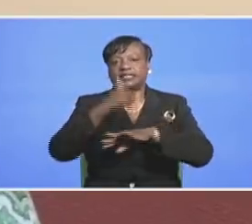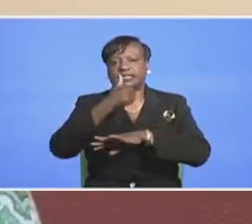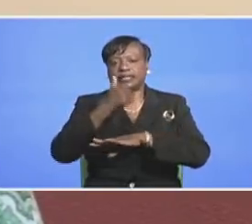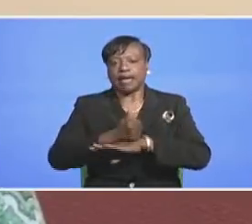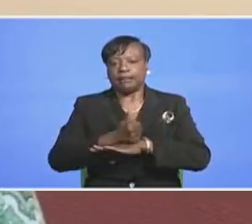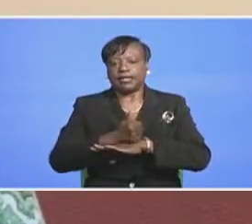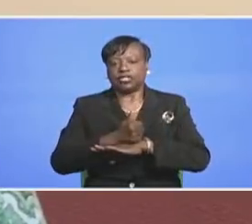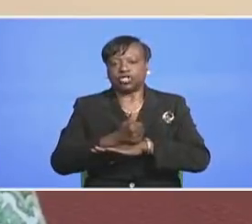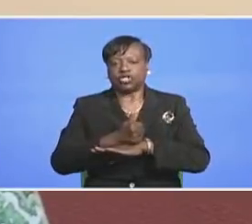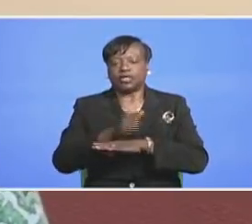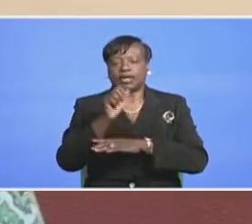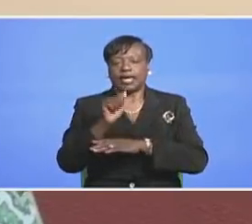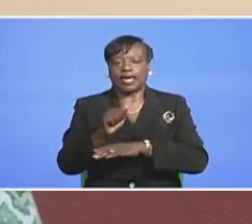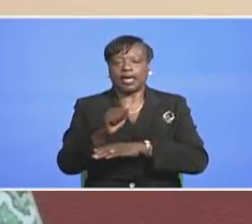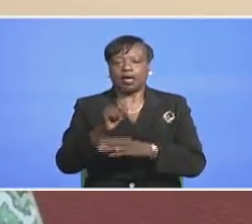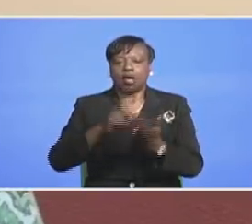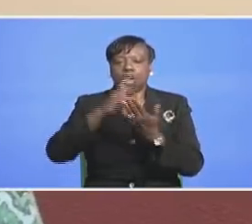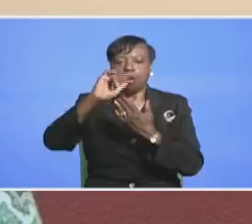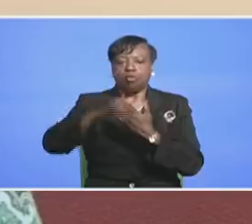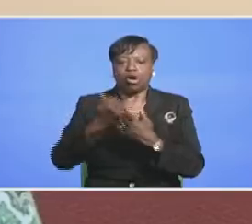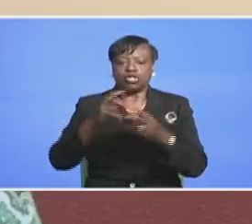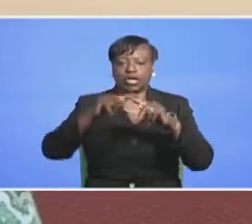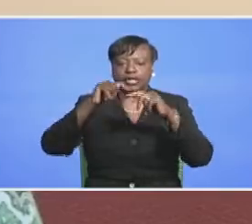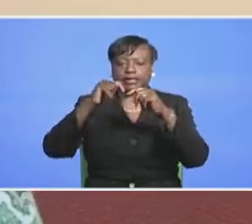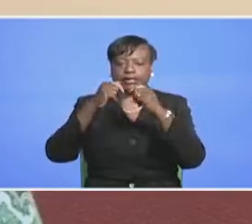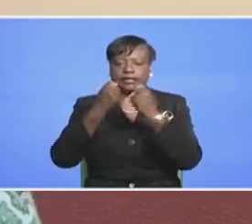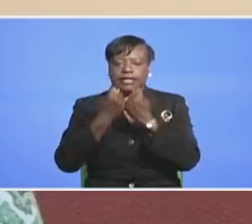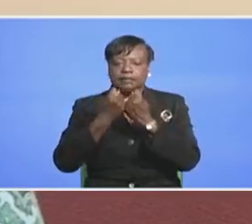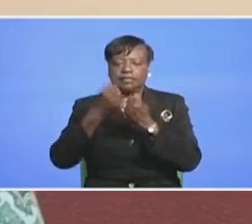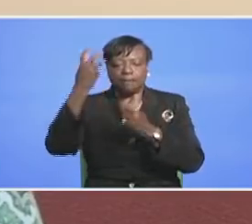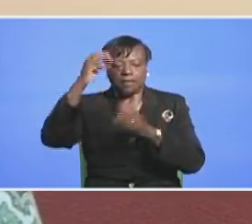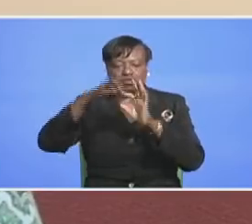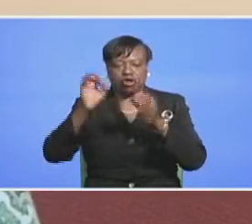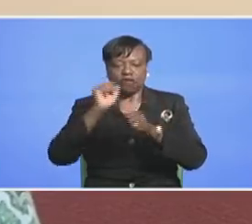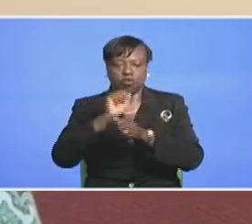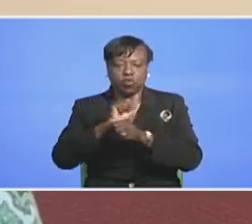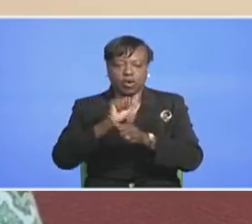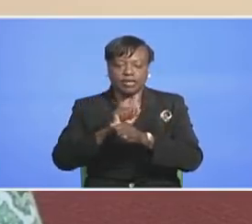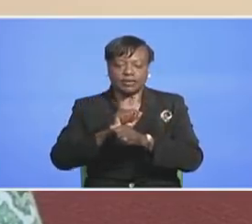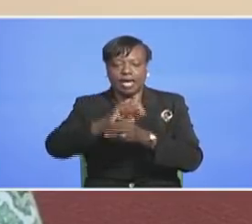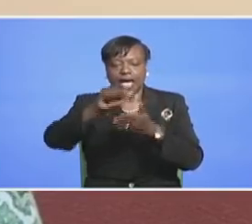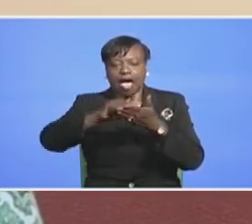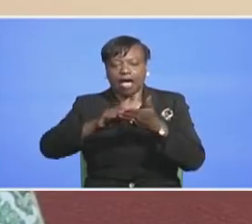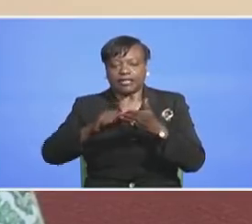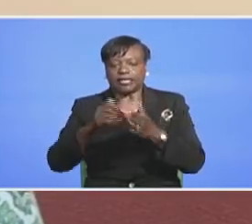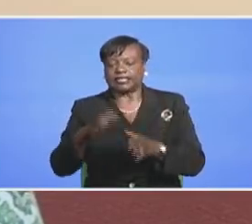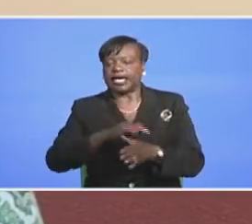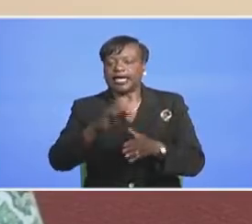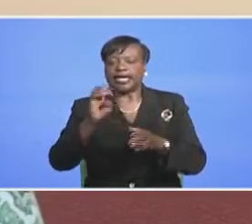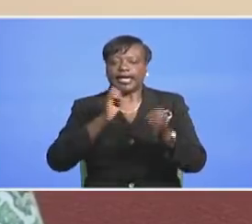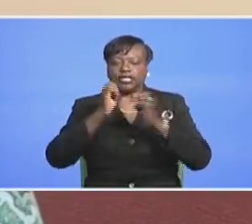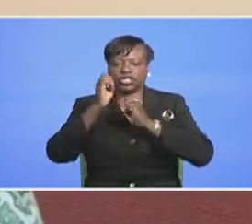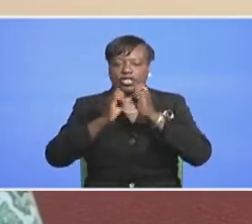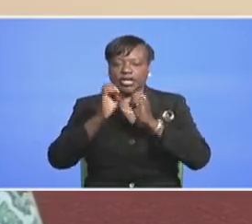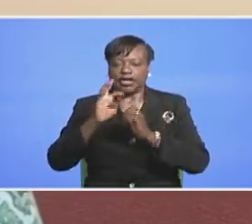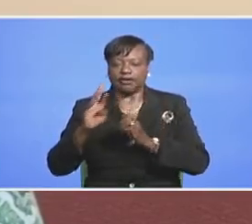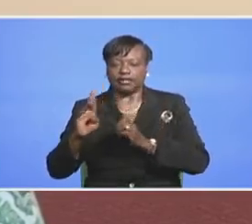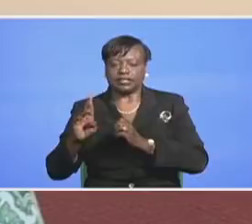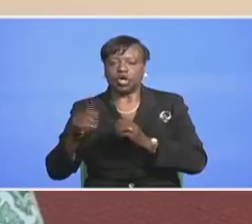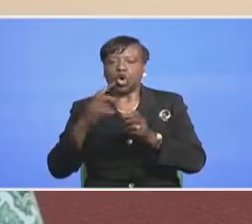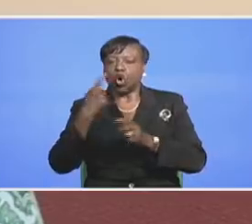a project team in the Ministry of Works consisting of architects and engineers who will